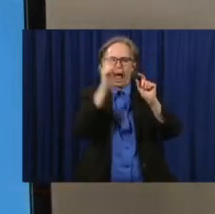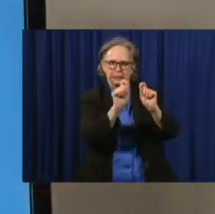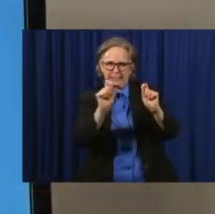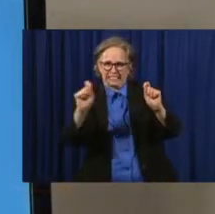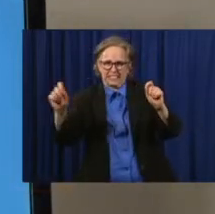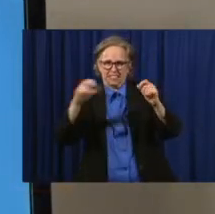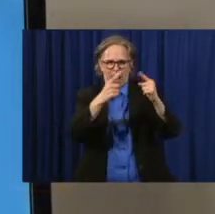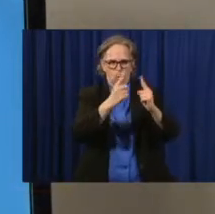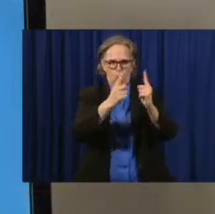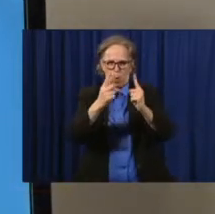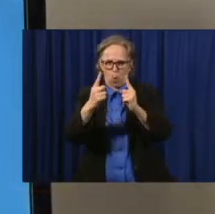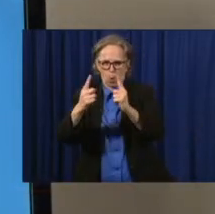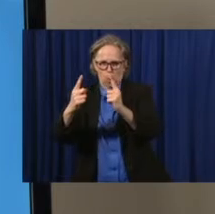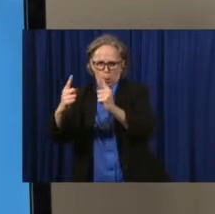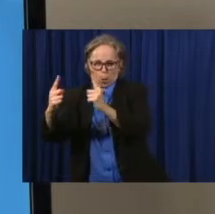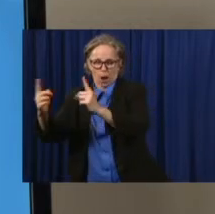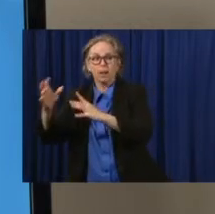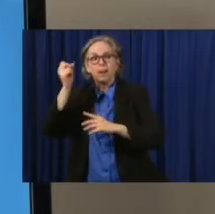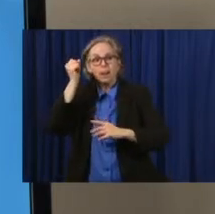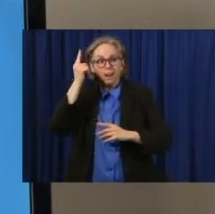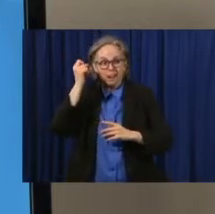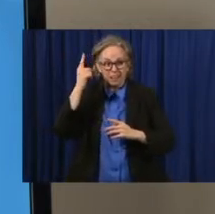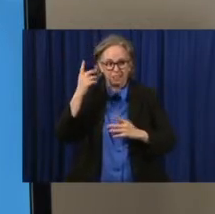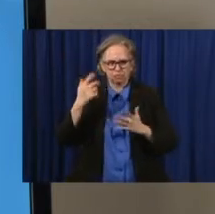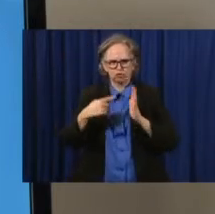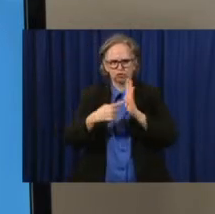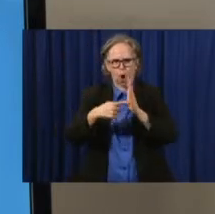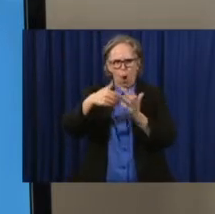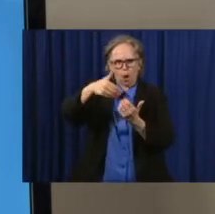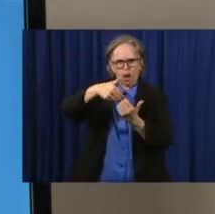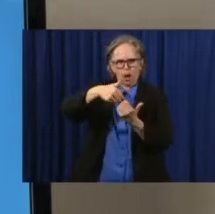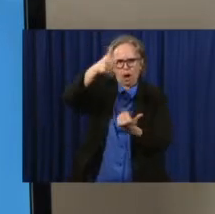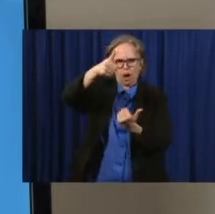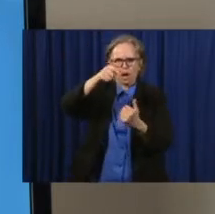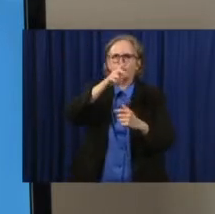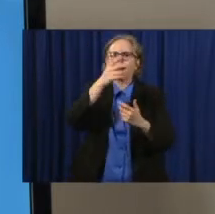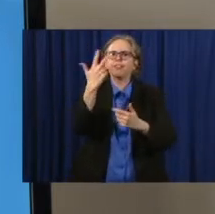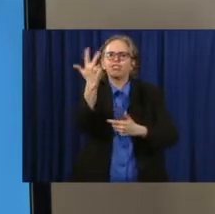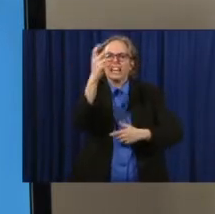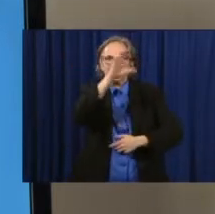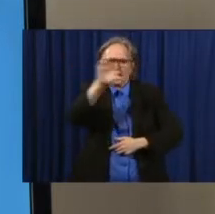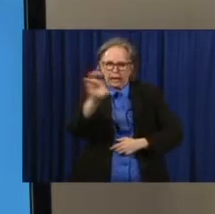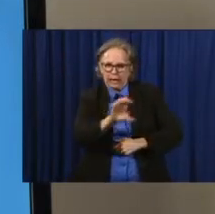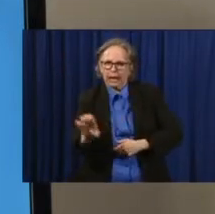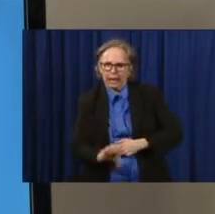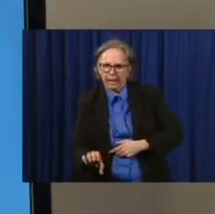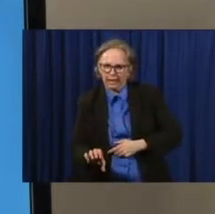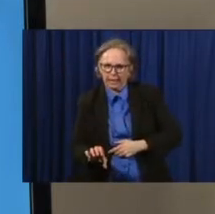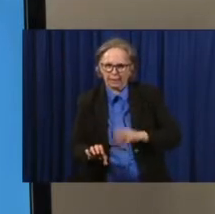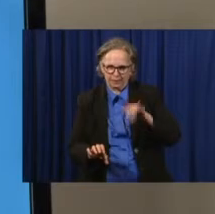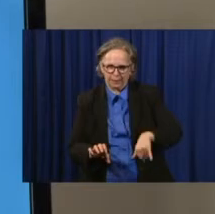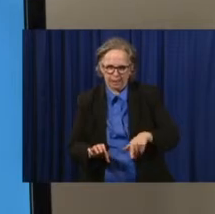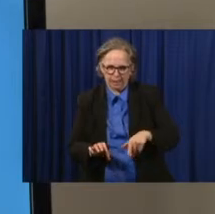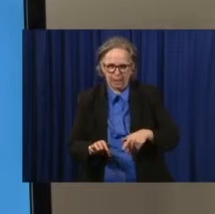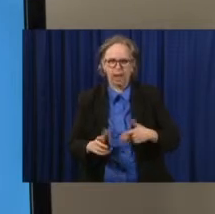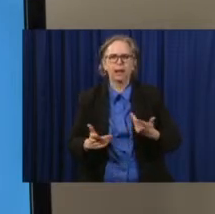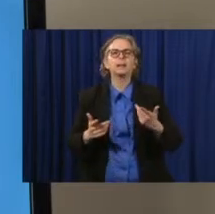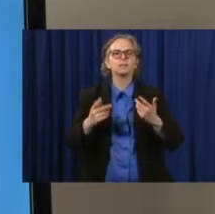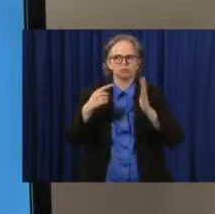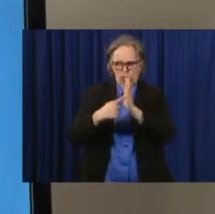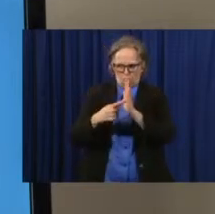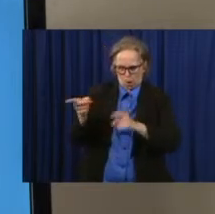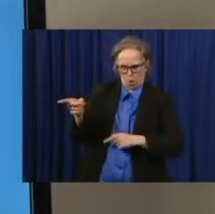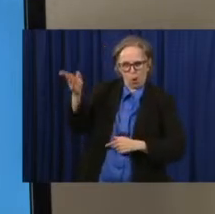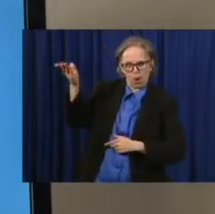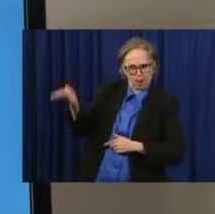our zones. You've heard us talk about, we've divided Ohio into 3 zones, so we're following this number closely, and we can even follow it at